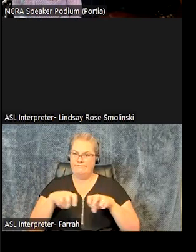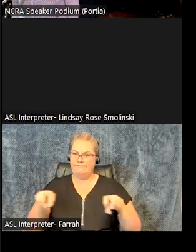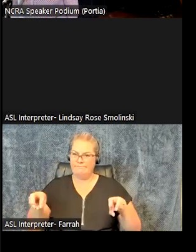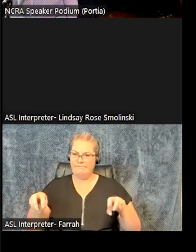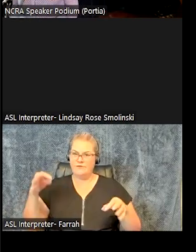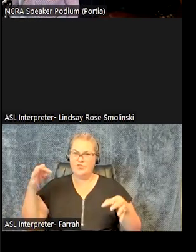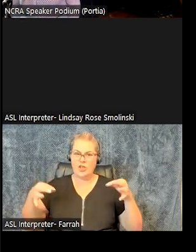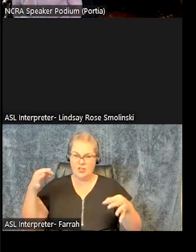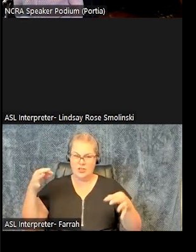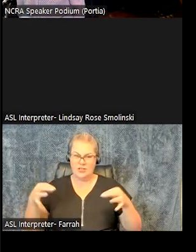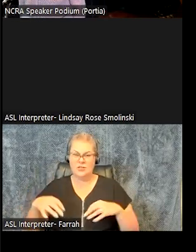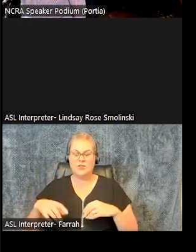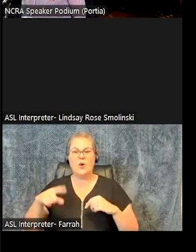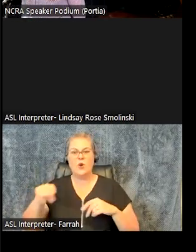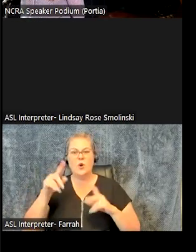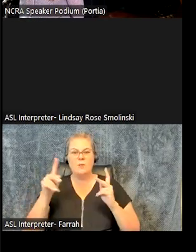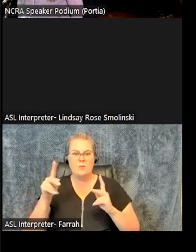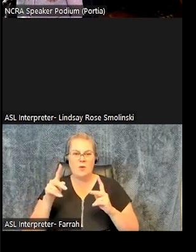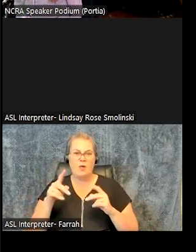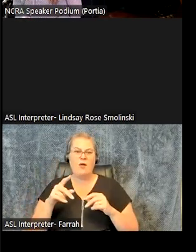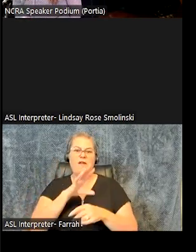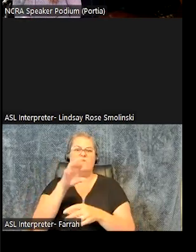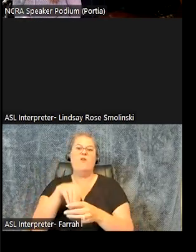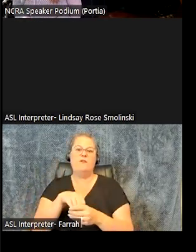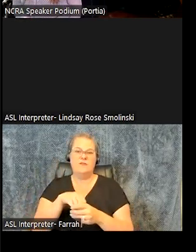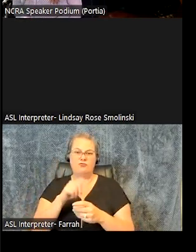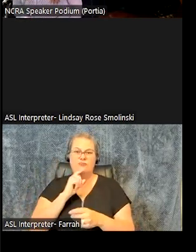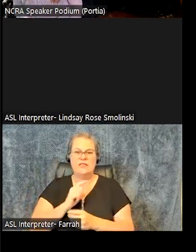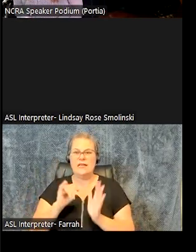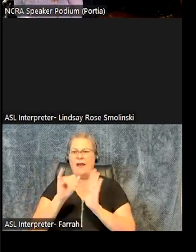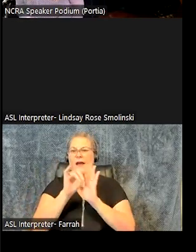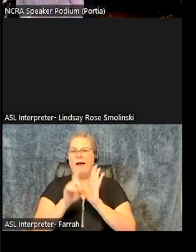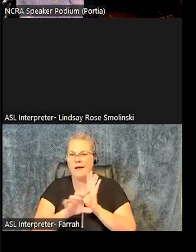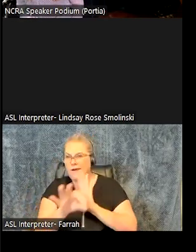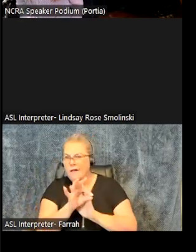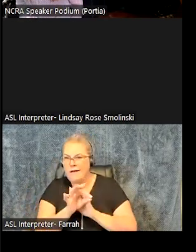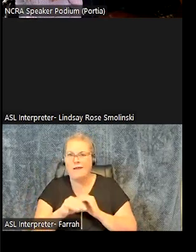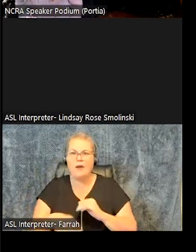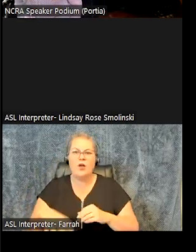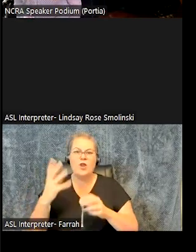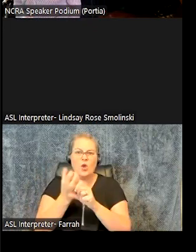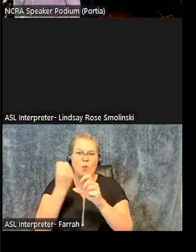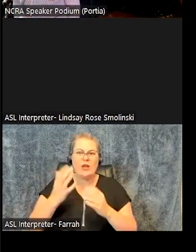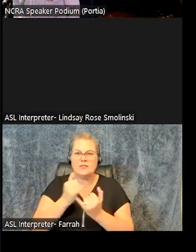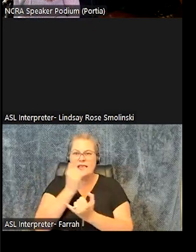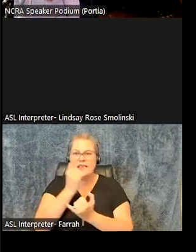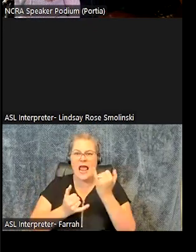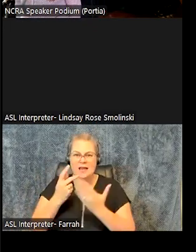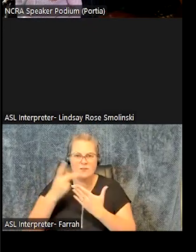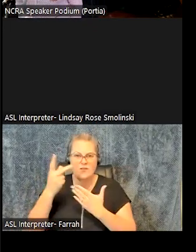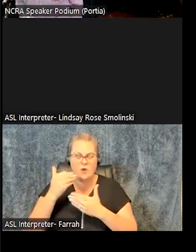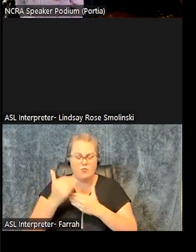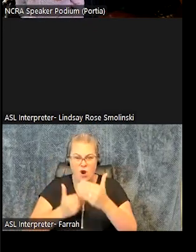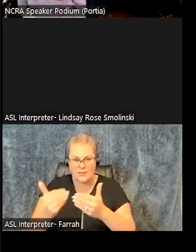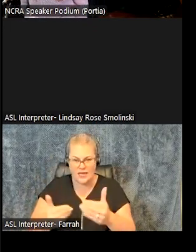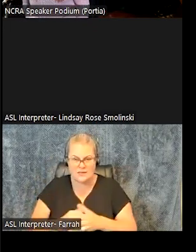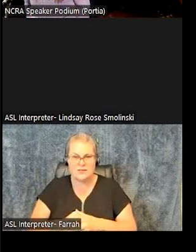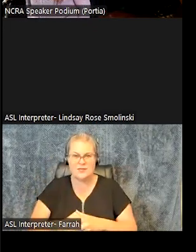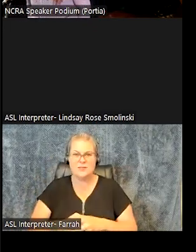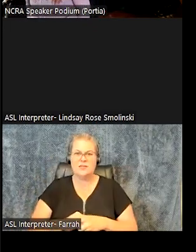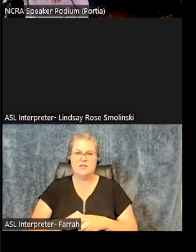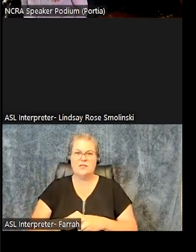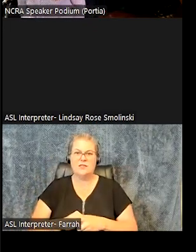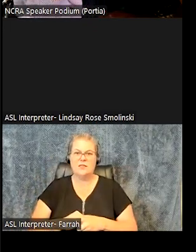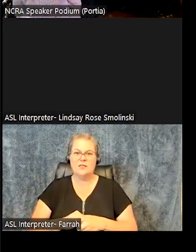are the folks who are involved in really identifying the winners at the end of the process. So these can be people in the